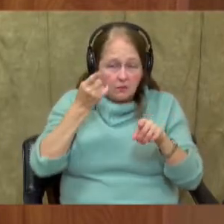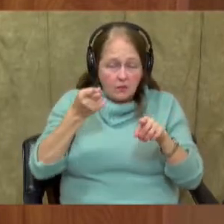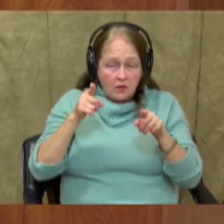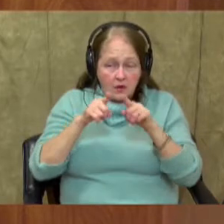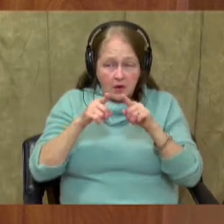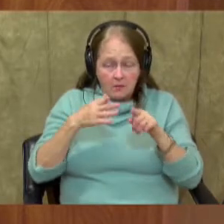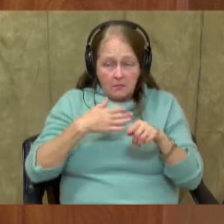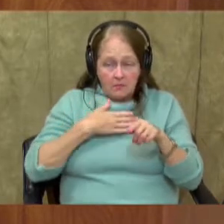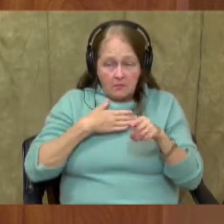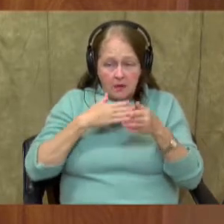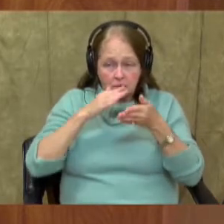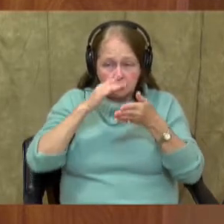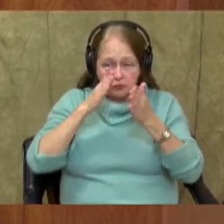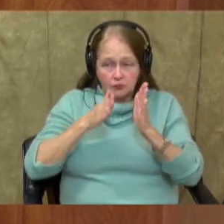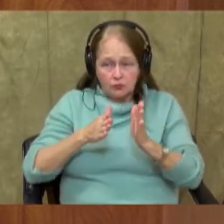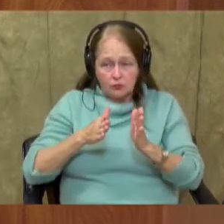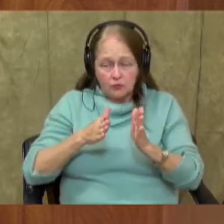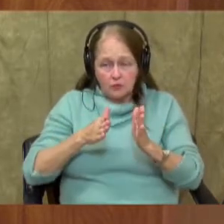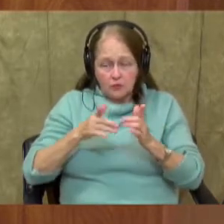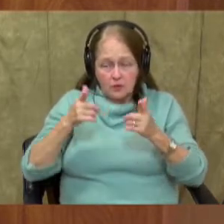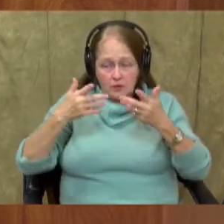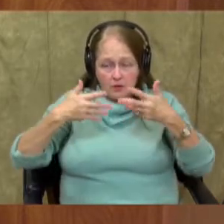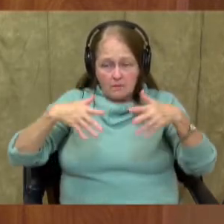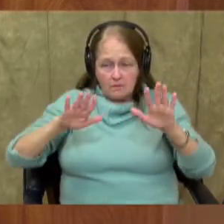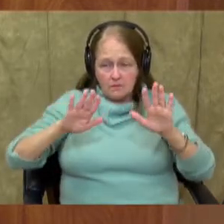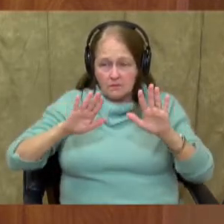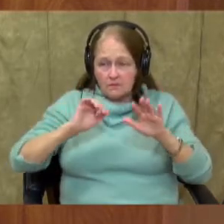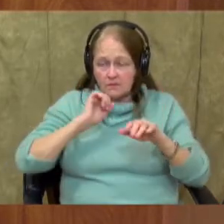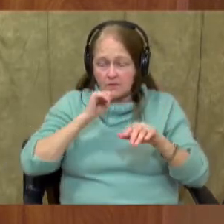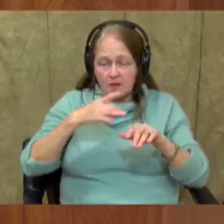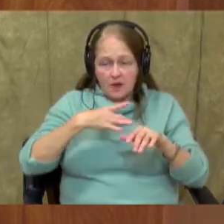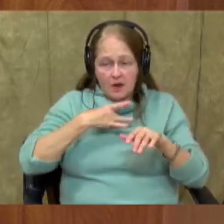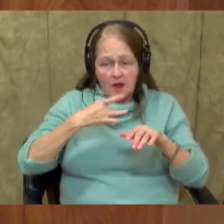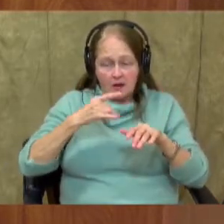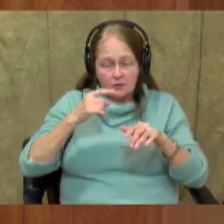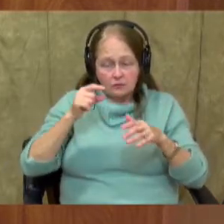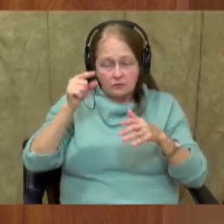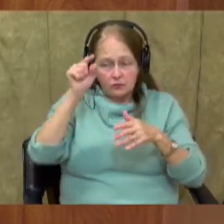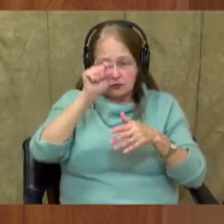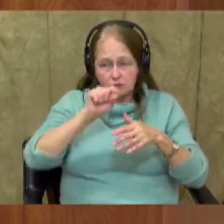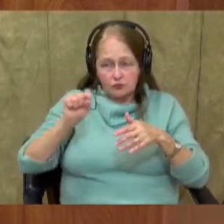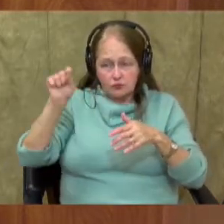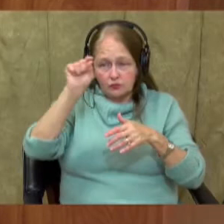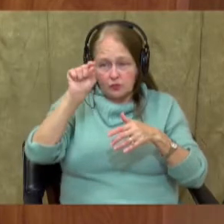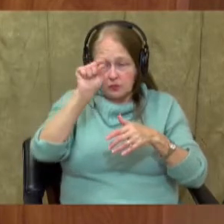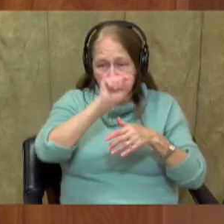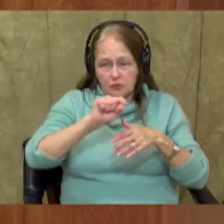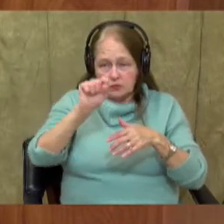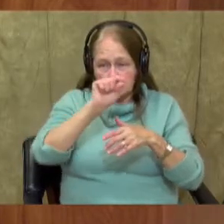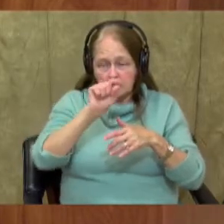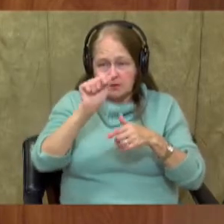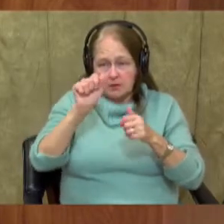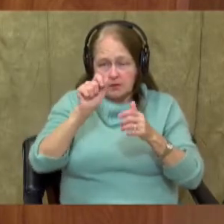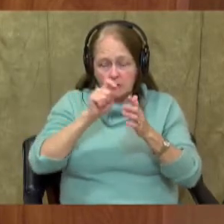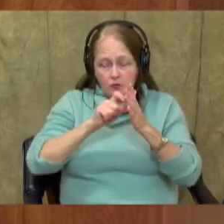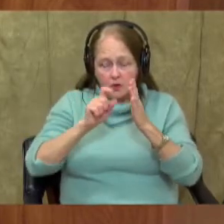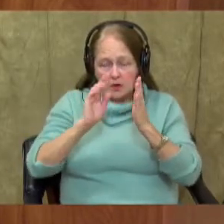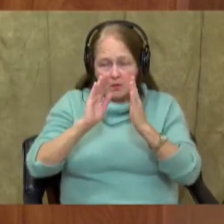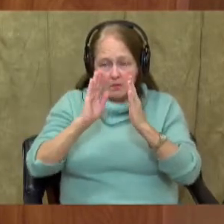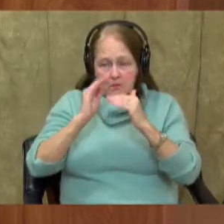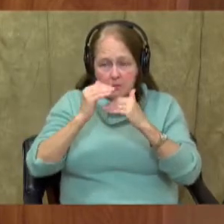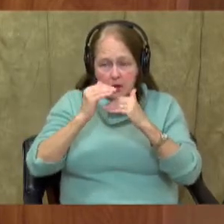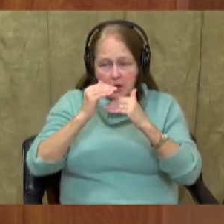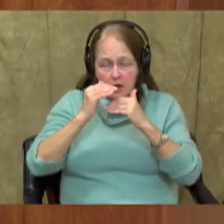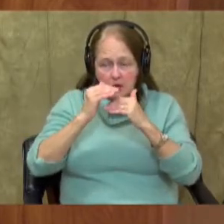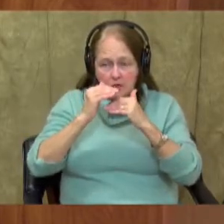my students and you completely do not like drawing circles, it's totally fine. You can draw boxes, you